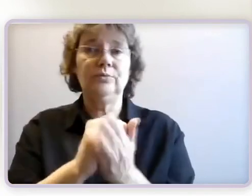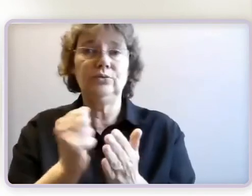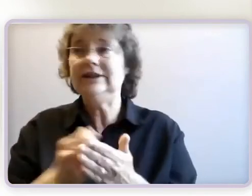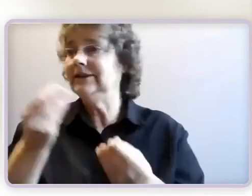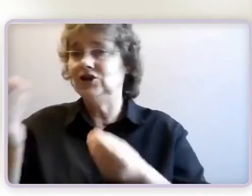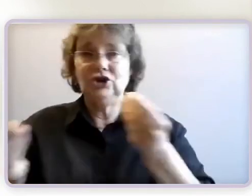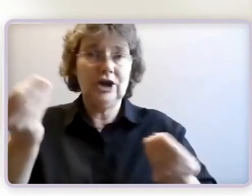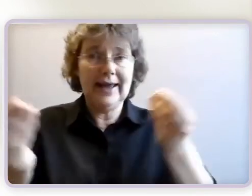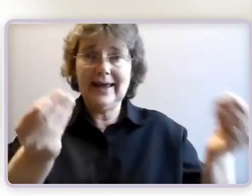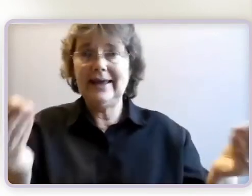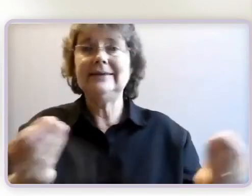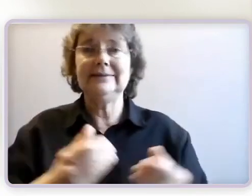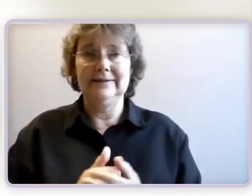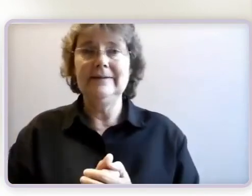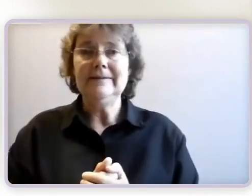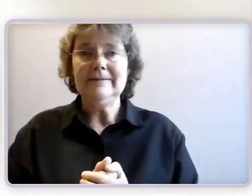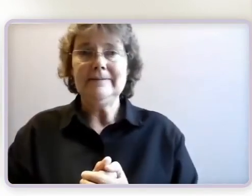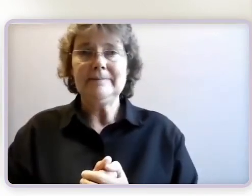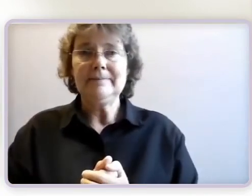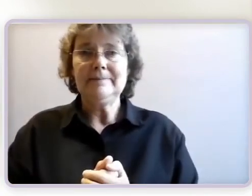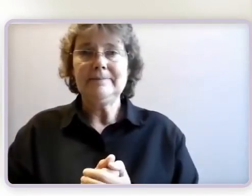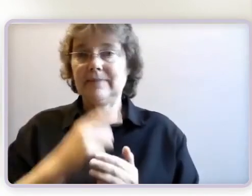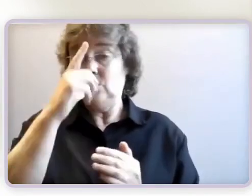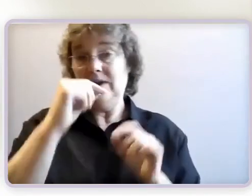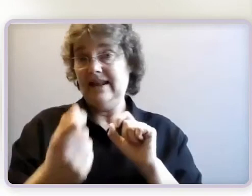expect. We can also email them to you.